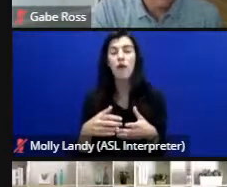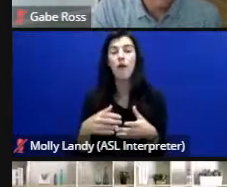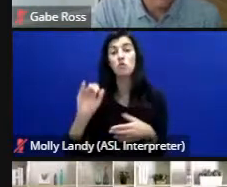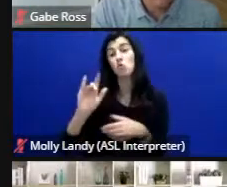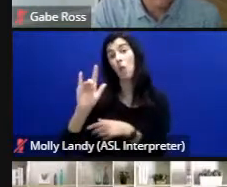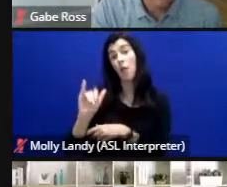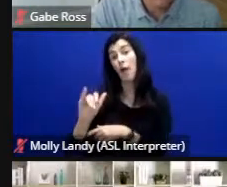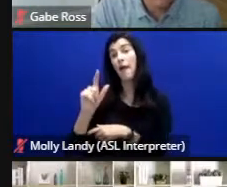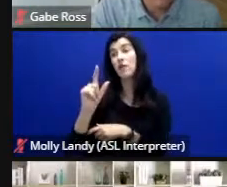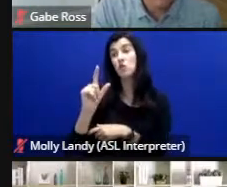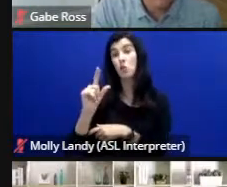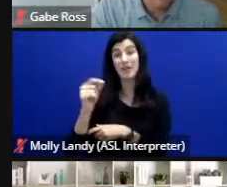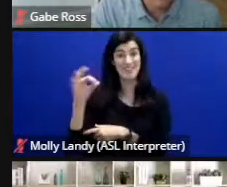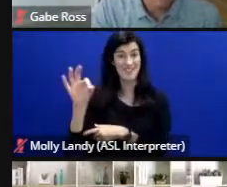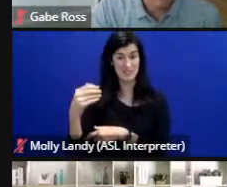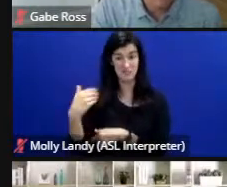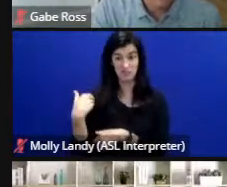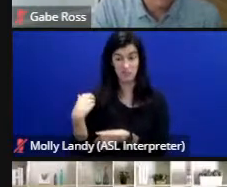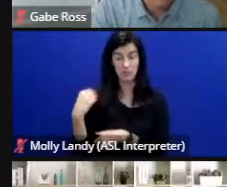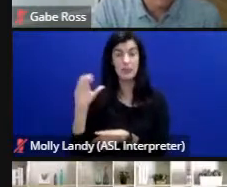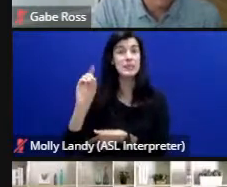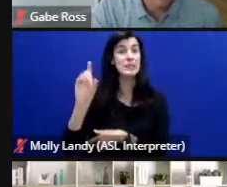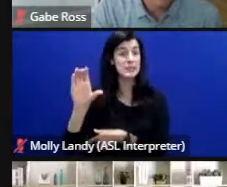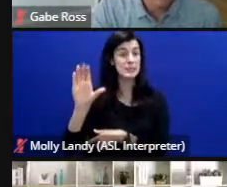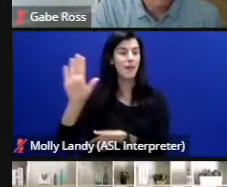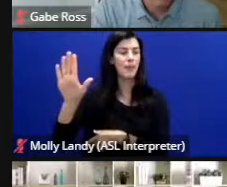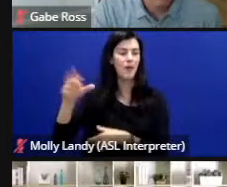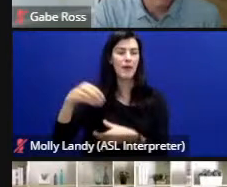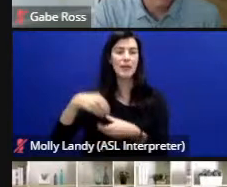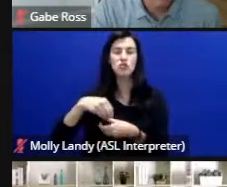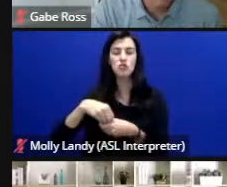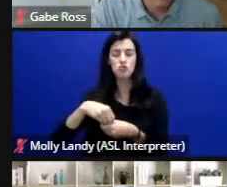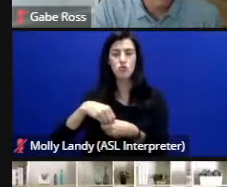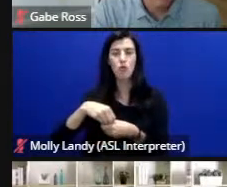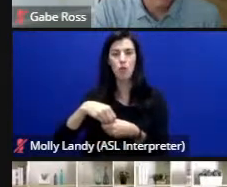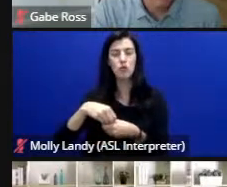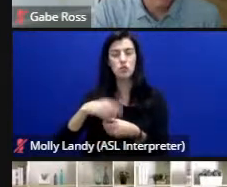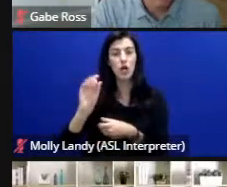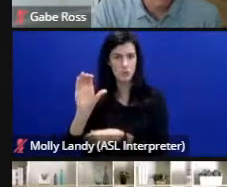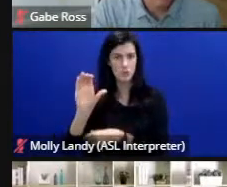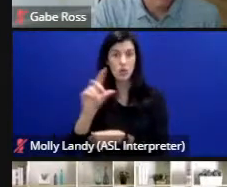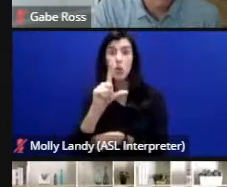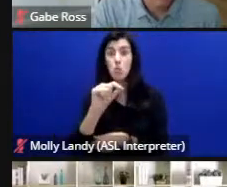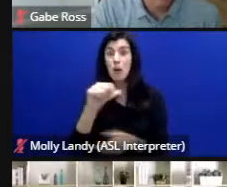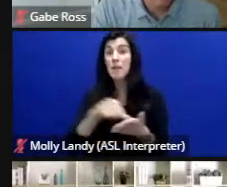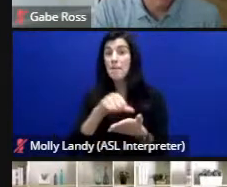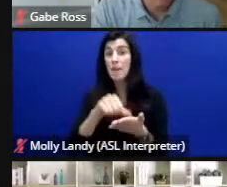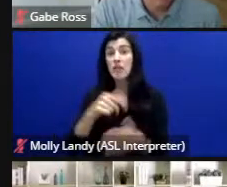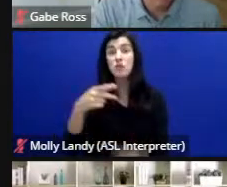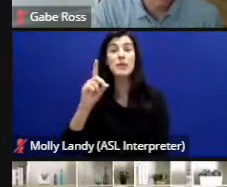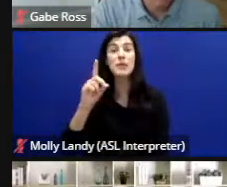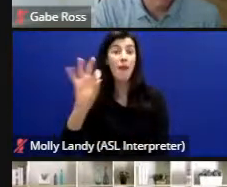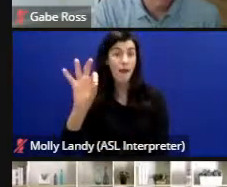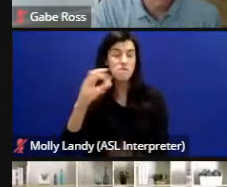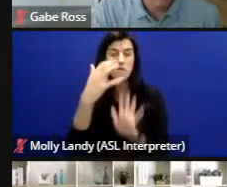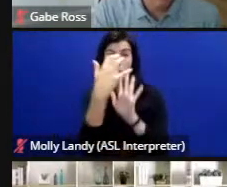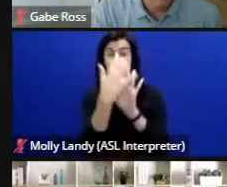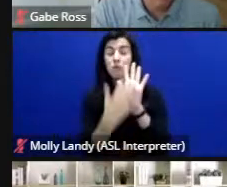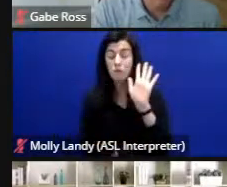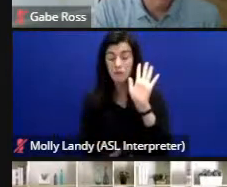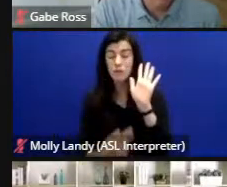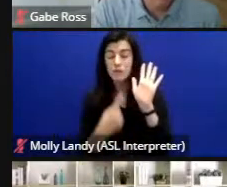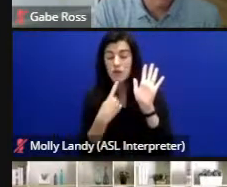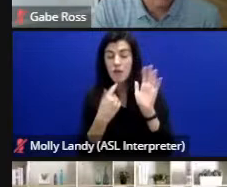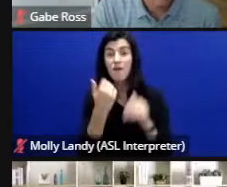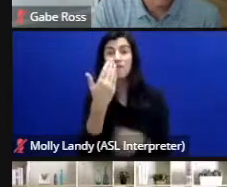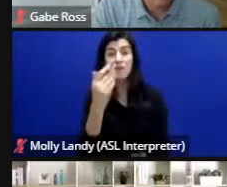July 29th, the CDC's own internal document, the 28-page PDF, states this: 15.1%